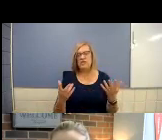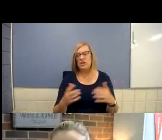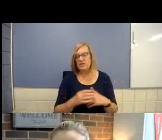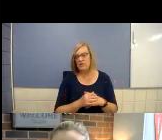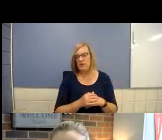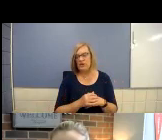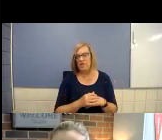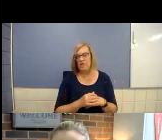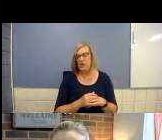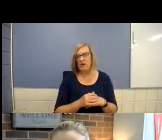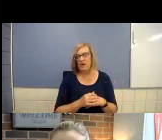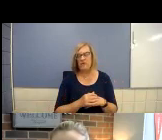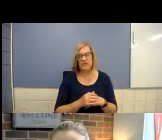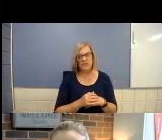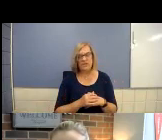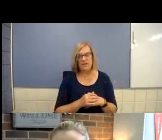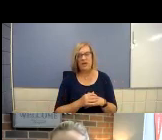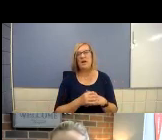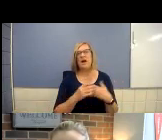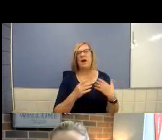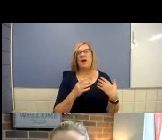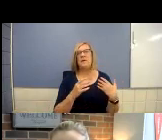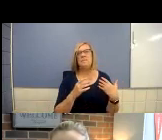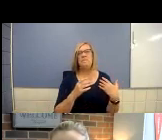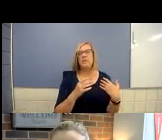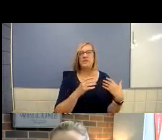community just for conversation,